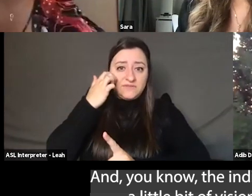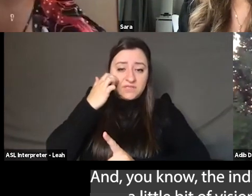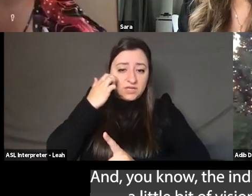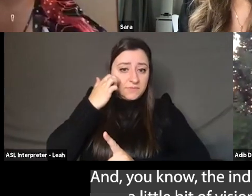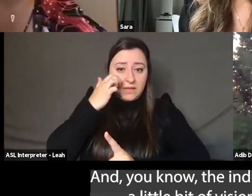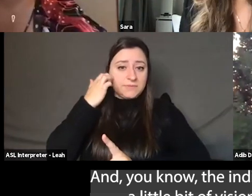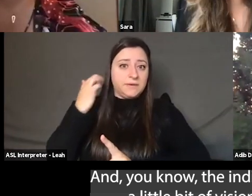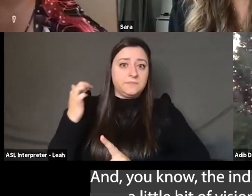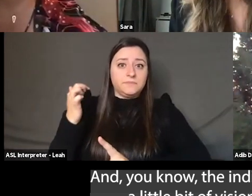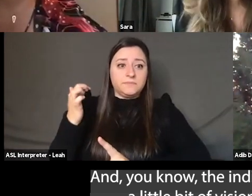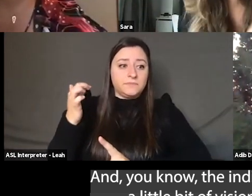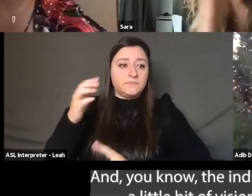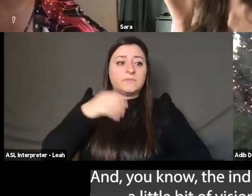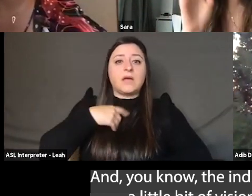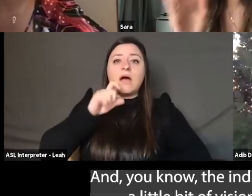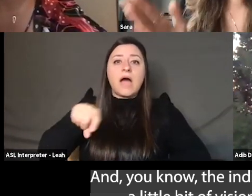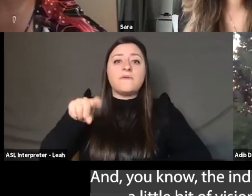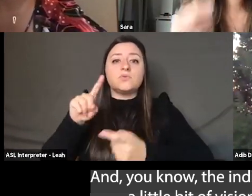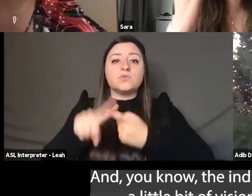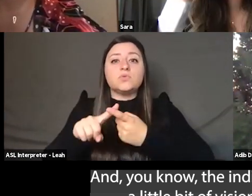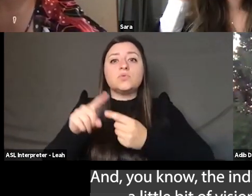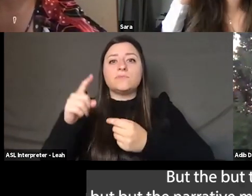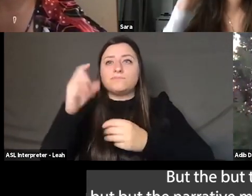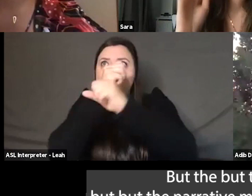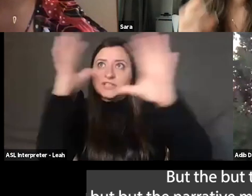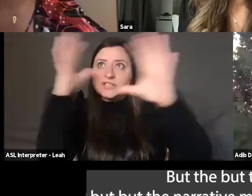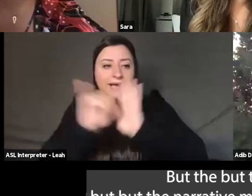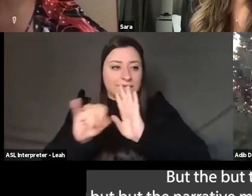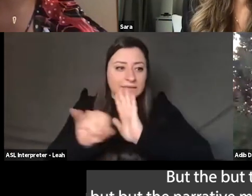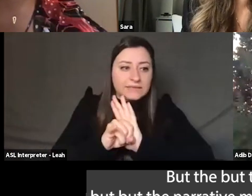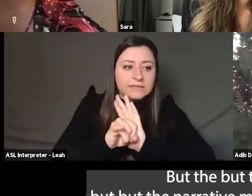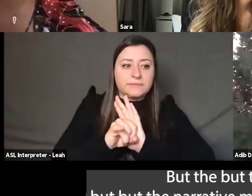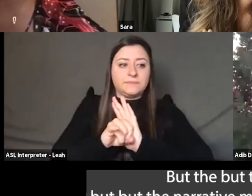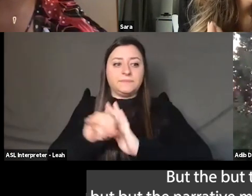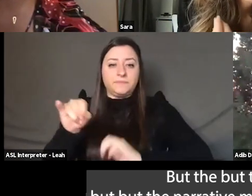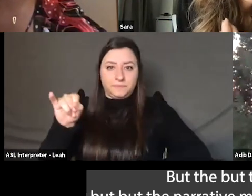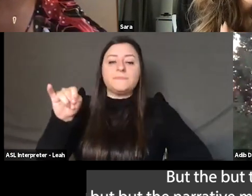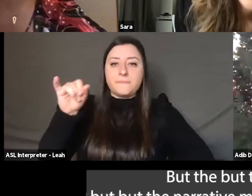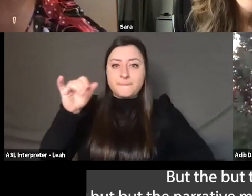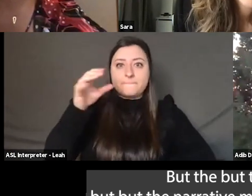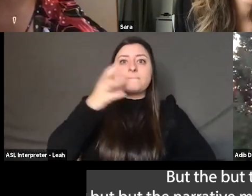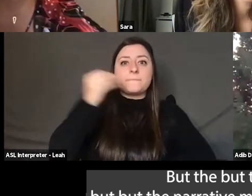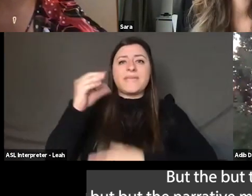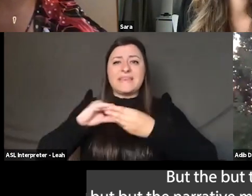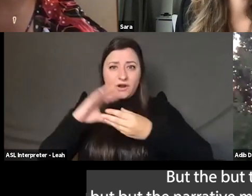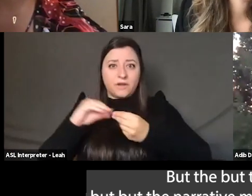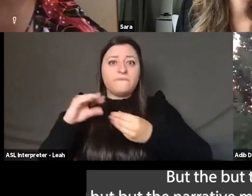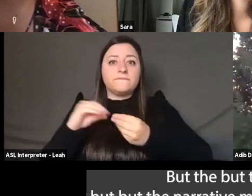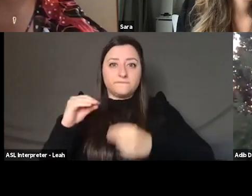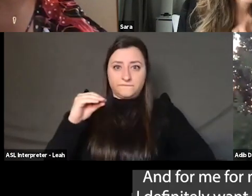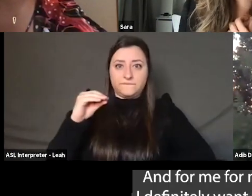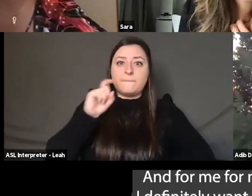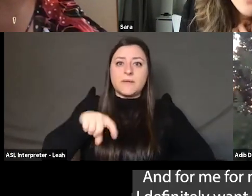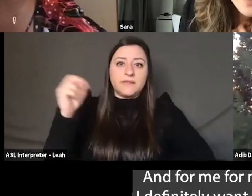In difference with just a little bit of visions or identity, but the but the narrative must be taken